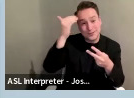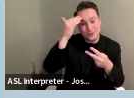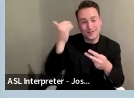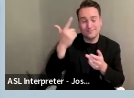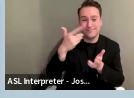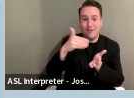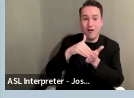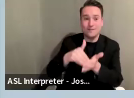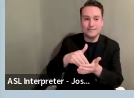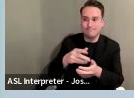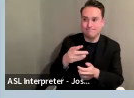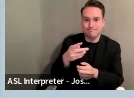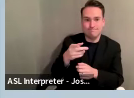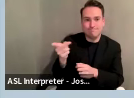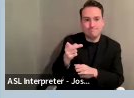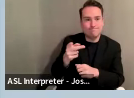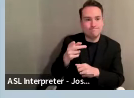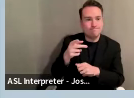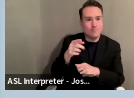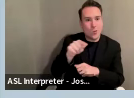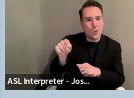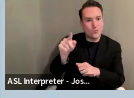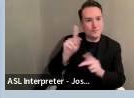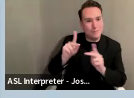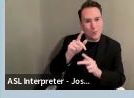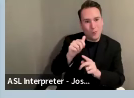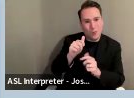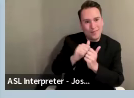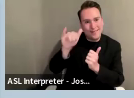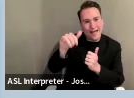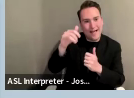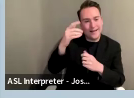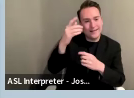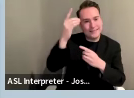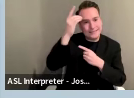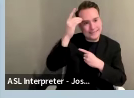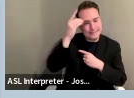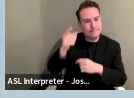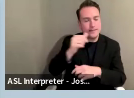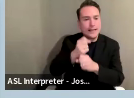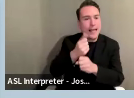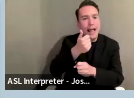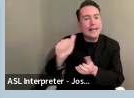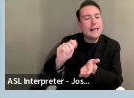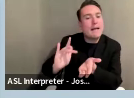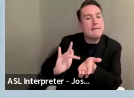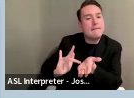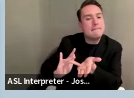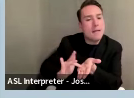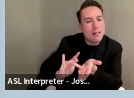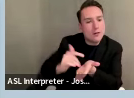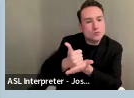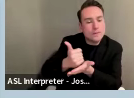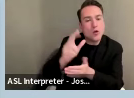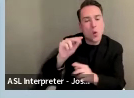oftentimes they are not receiving any kind of medical treatment, but they have dementia. So there are certain things that you might not want